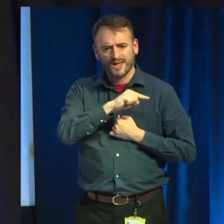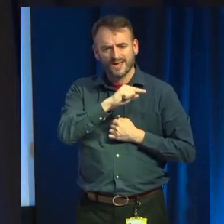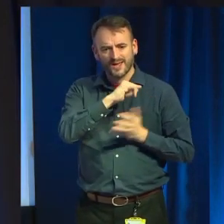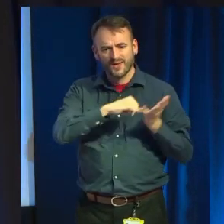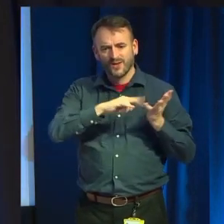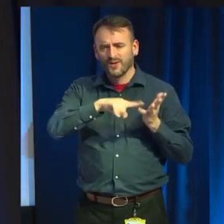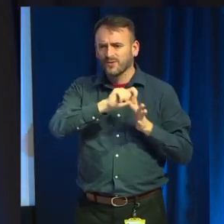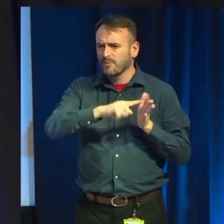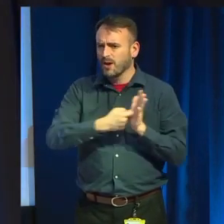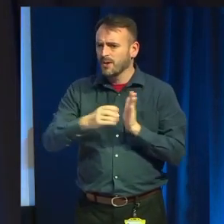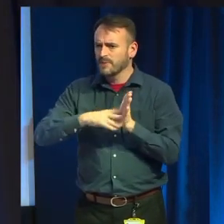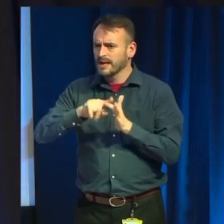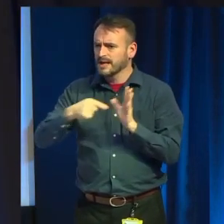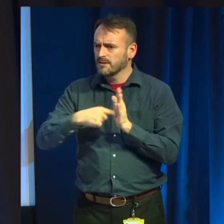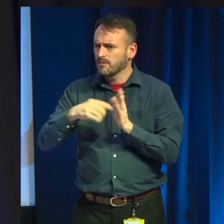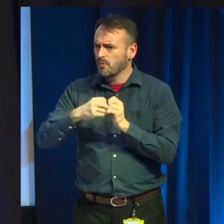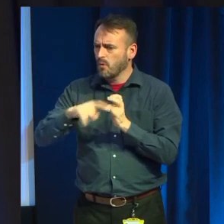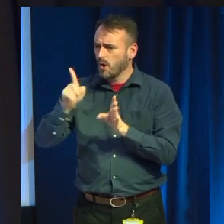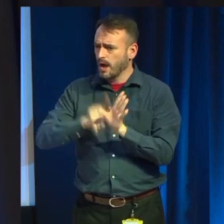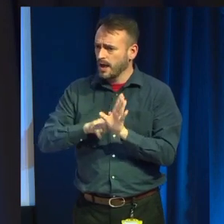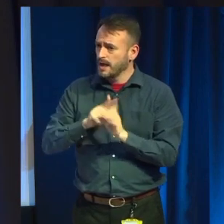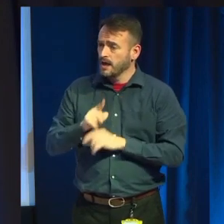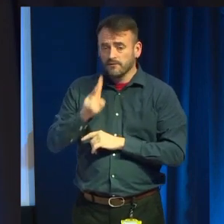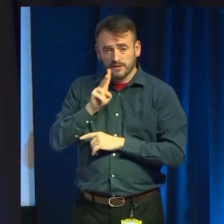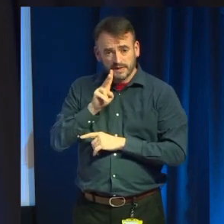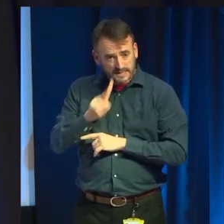Maybe a lot of you have watched Indie Game the movie, and if you didn't, you should.